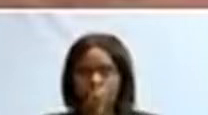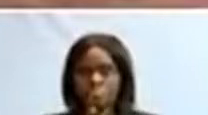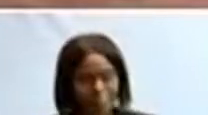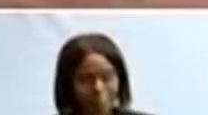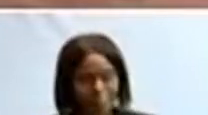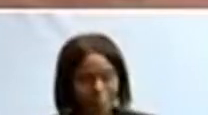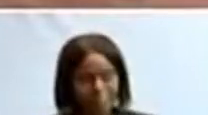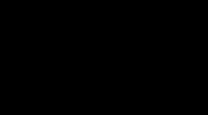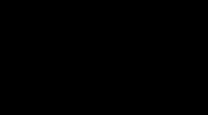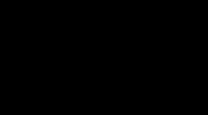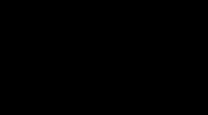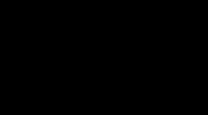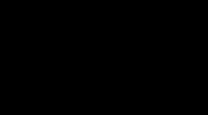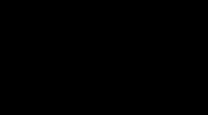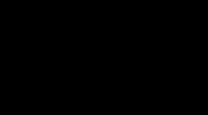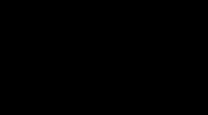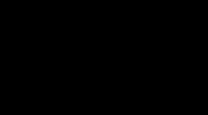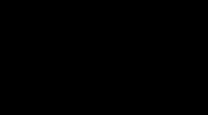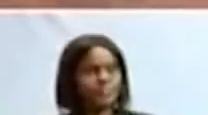officers.